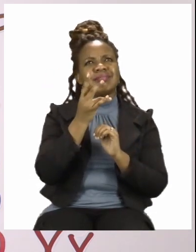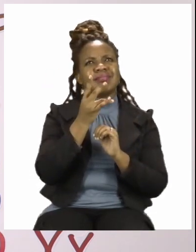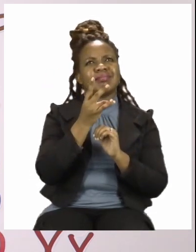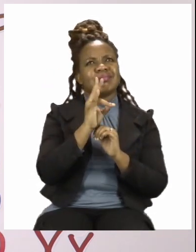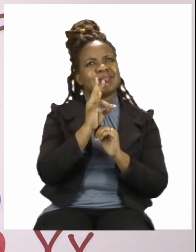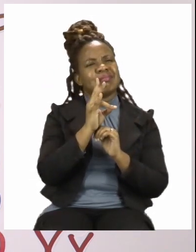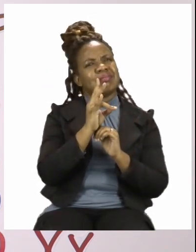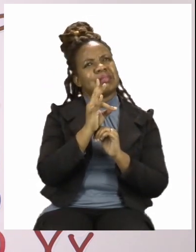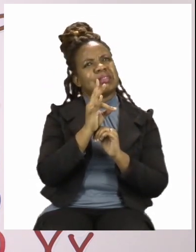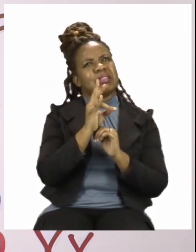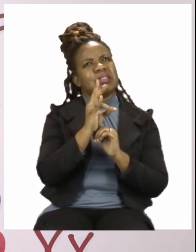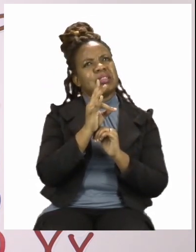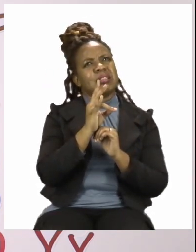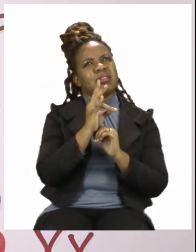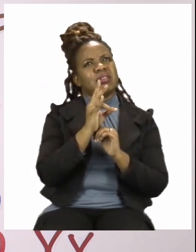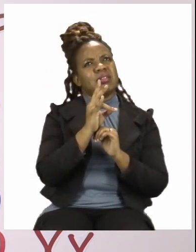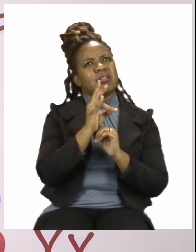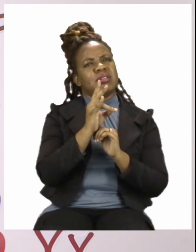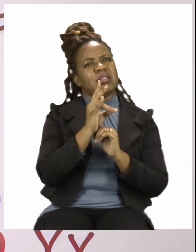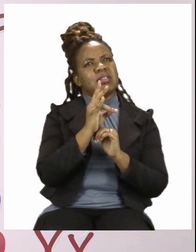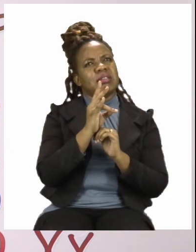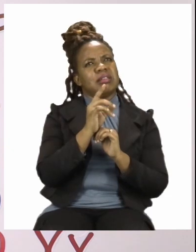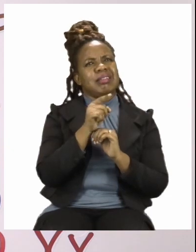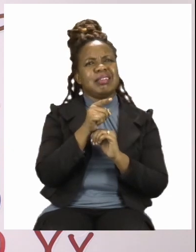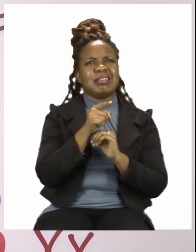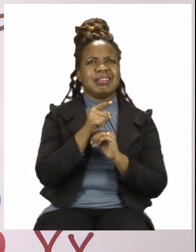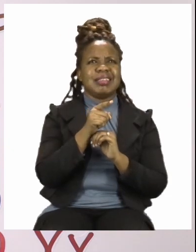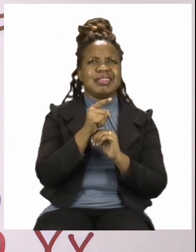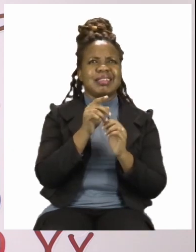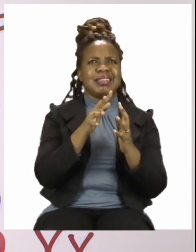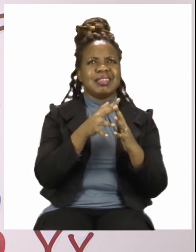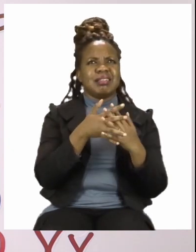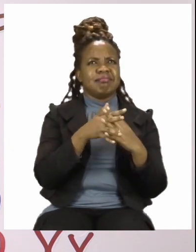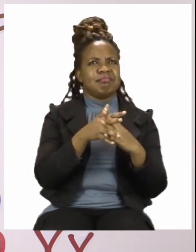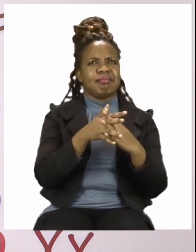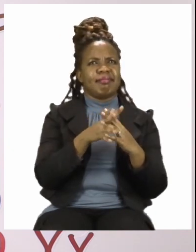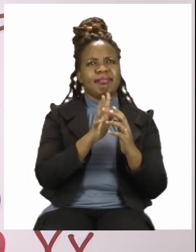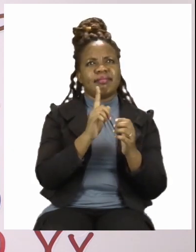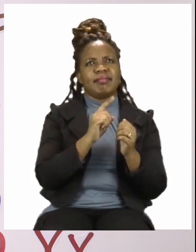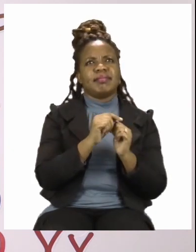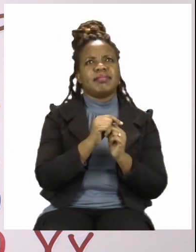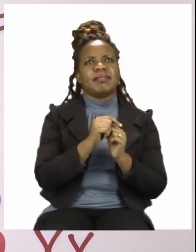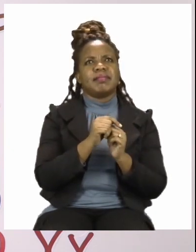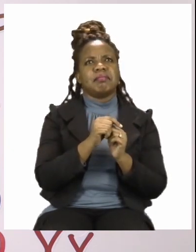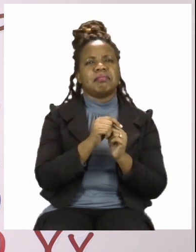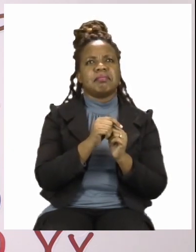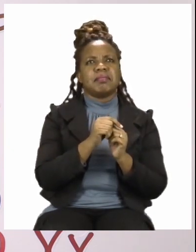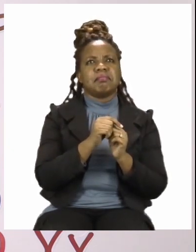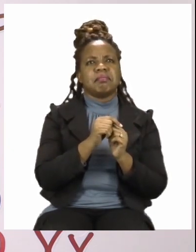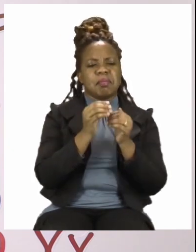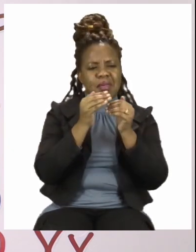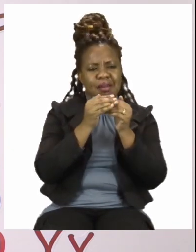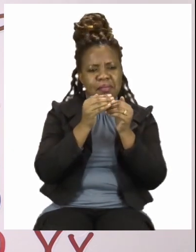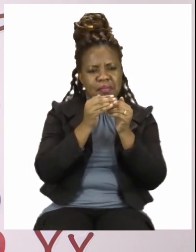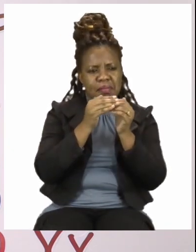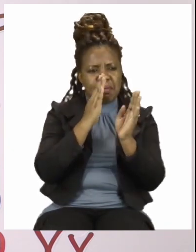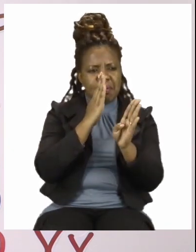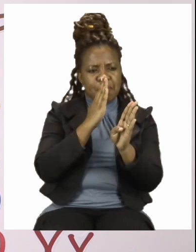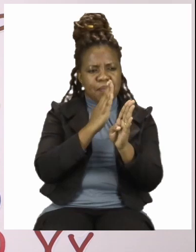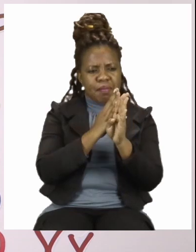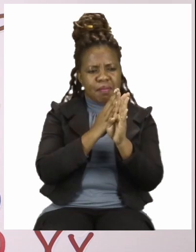correctly. But this is not how you spell the word clean. I want you to listen to how I'm saying